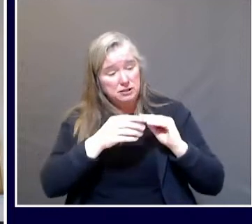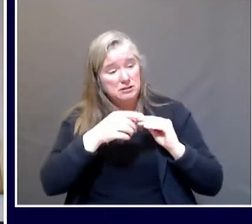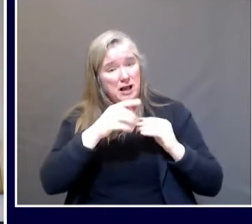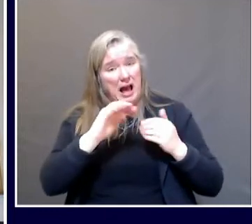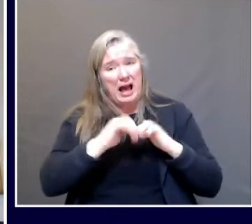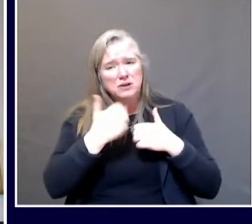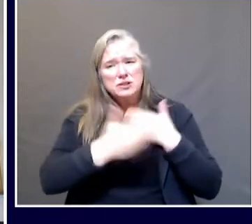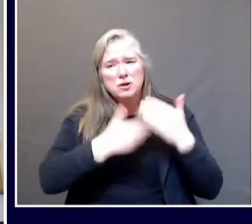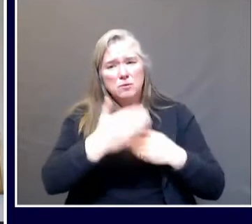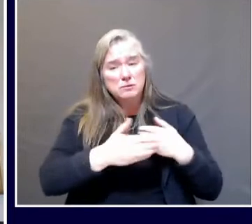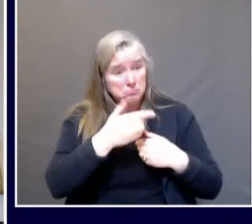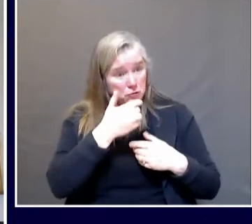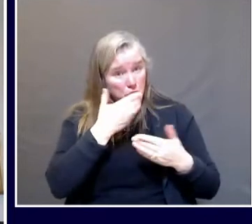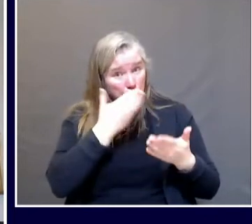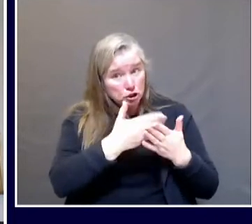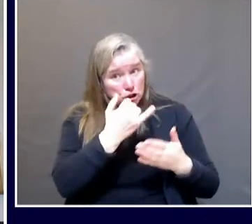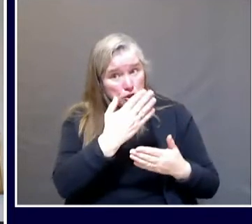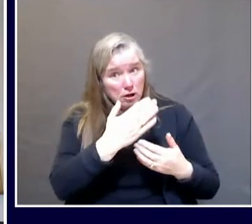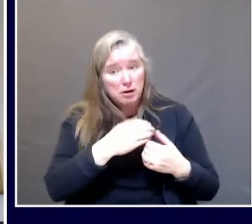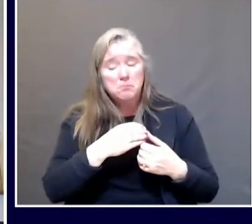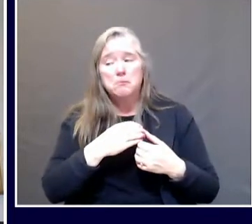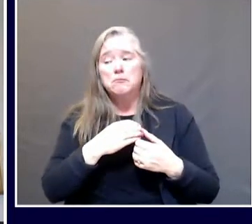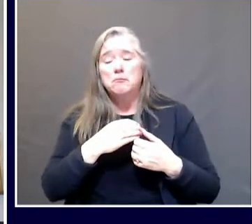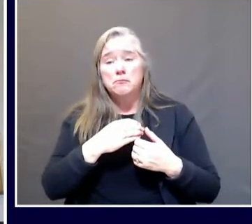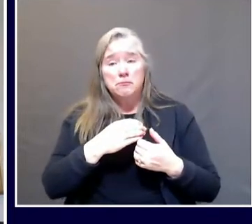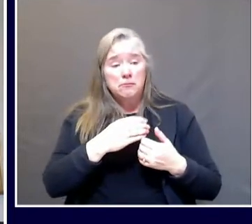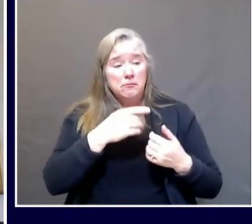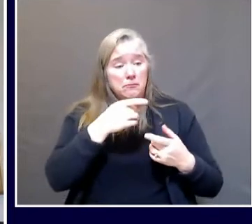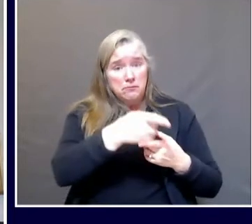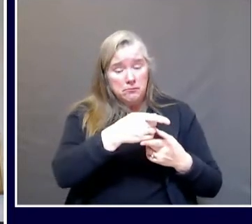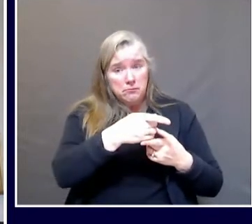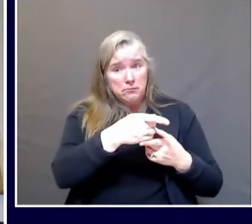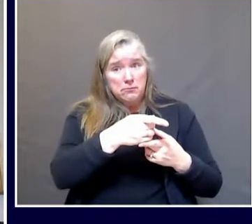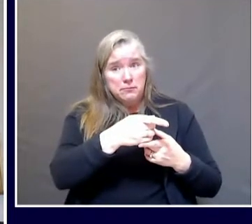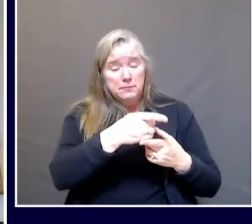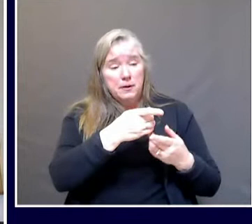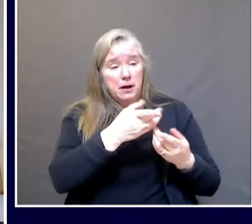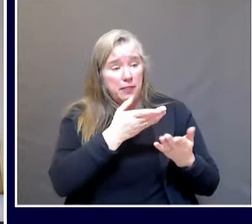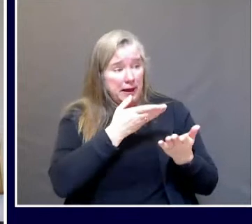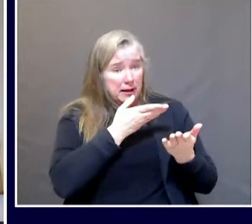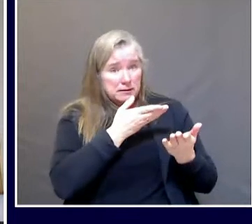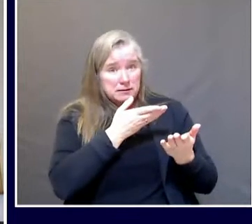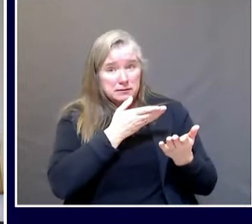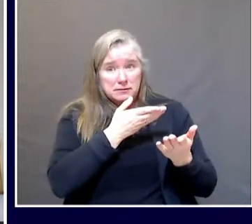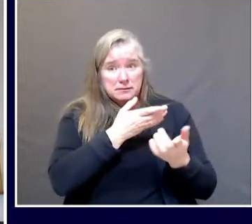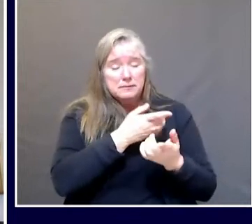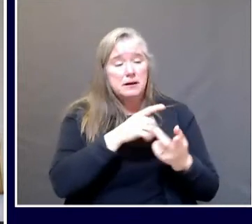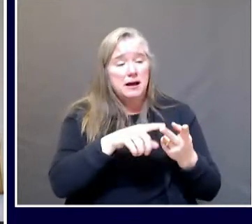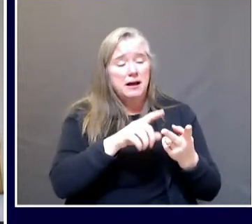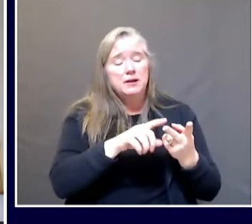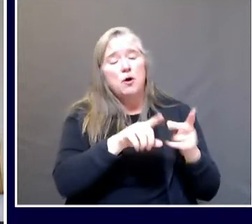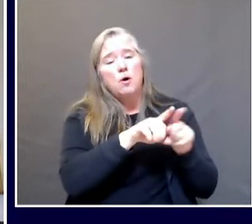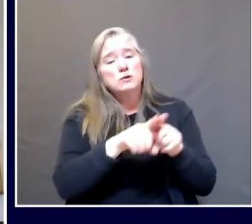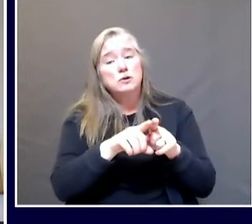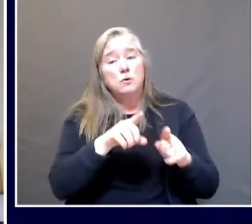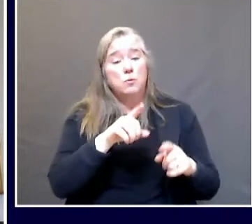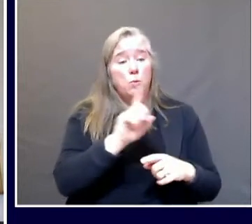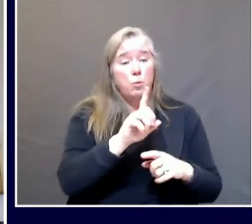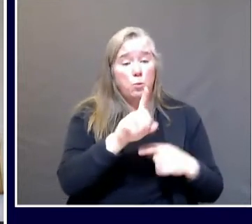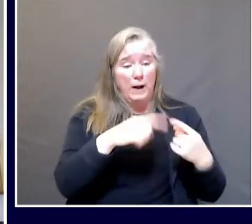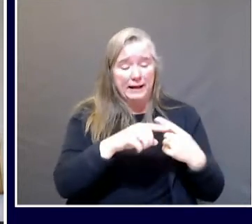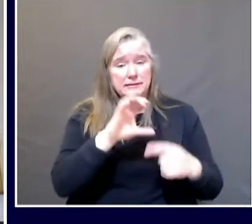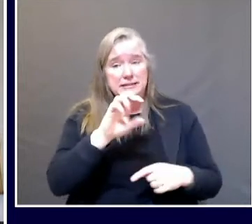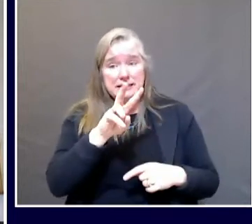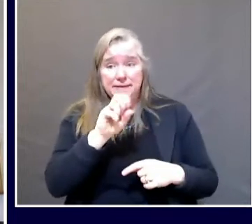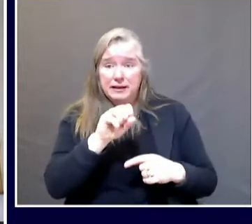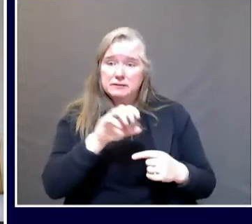doses used, whether staff and residents, the percent refusal of the vaccine?